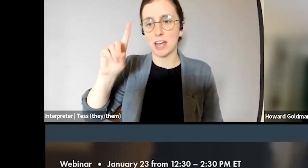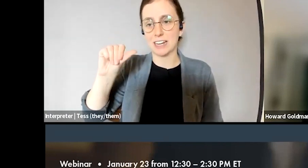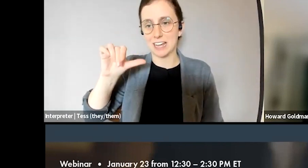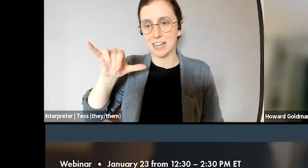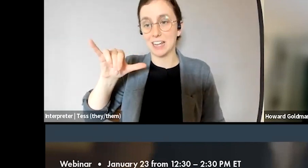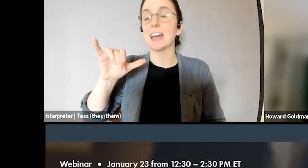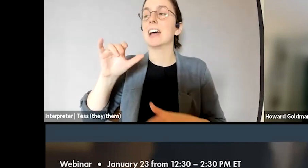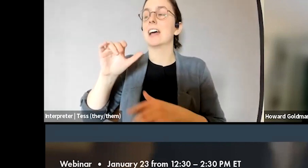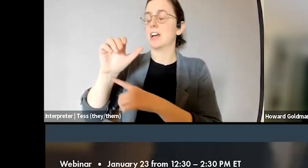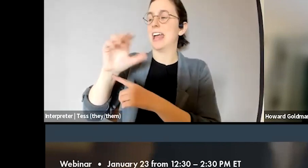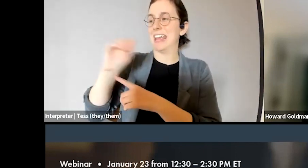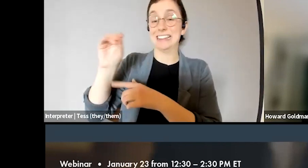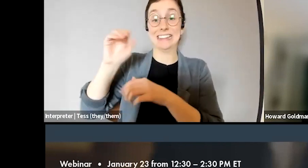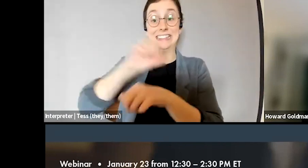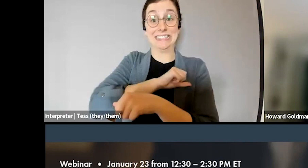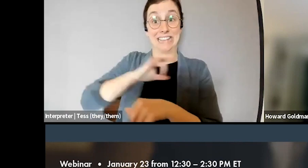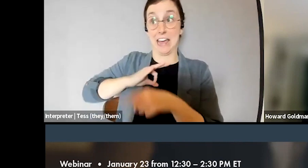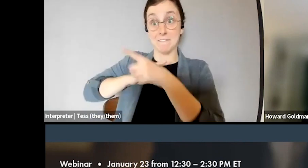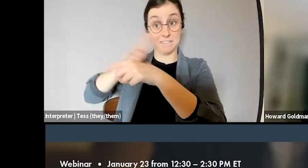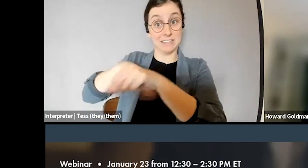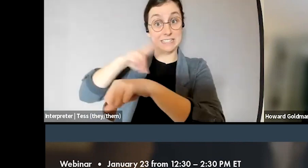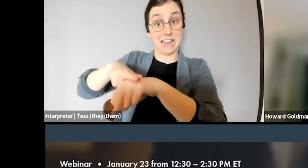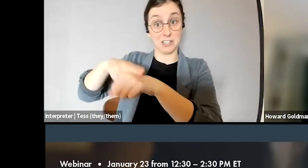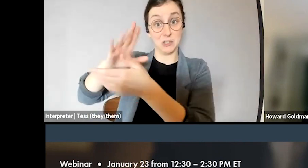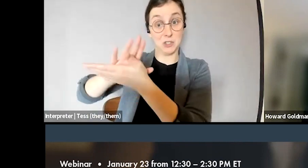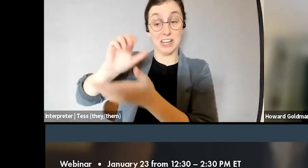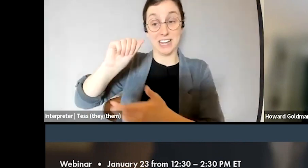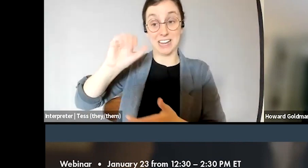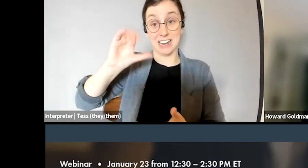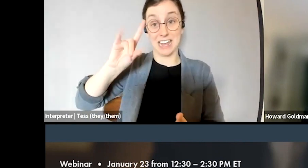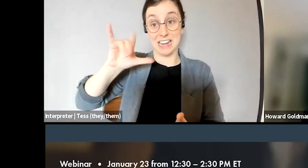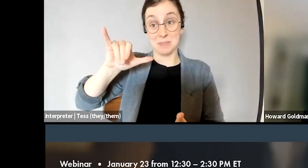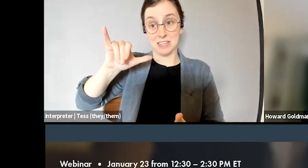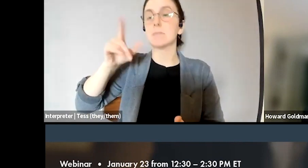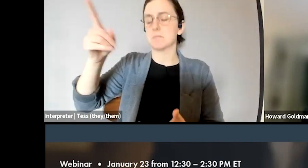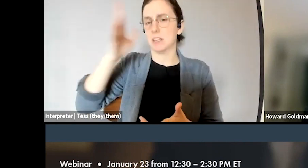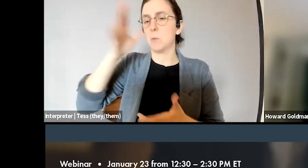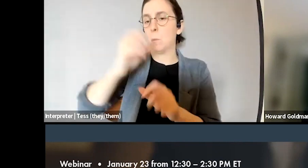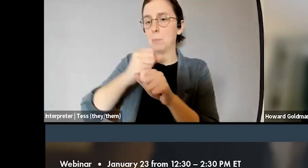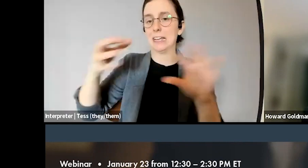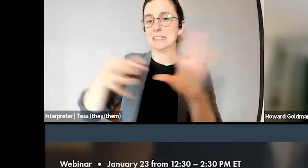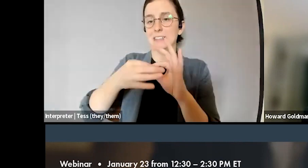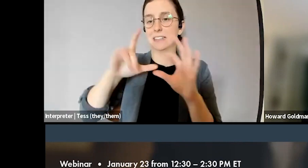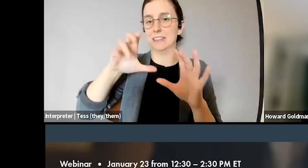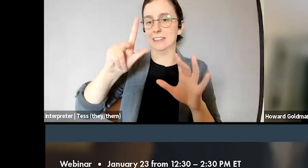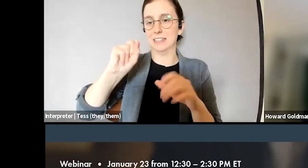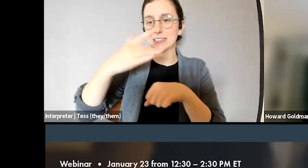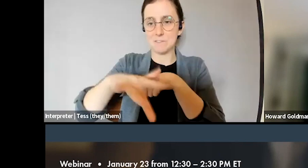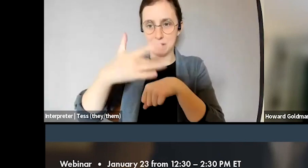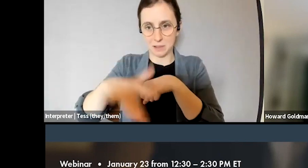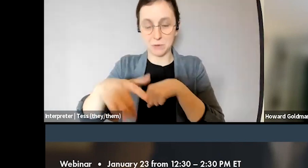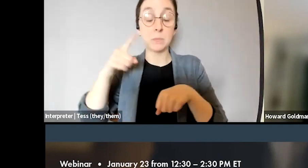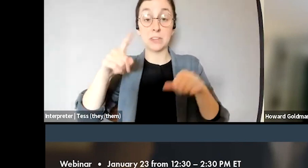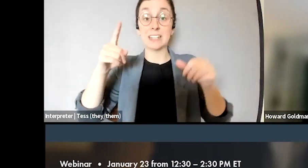the links available. We view this series as an organic whole, and so we certainly try to cover the topic from